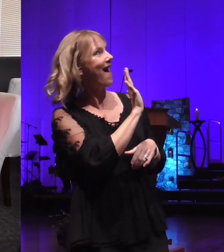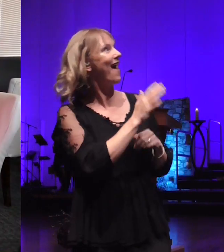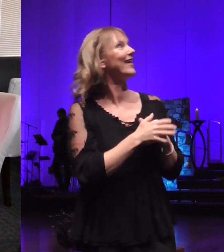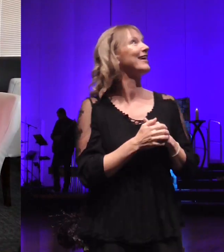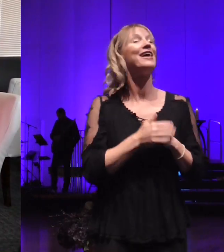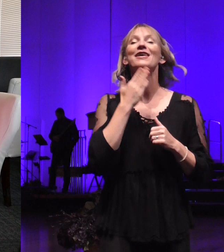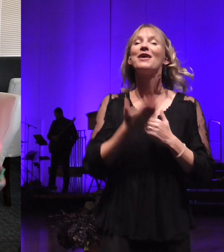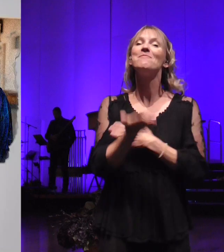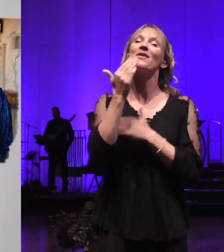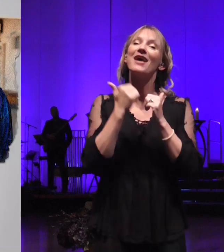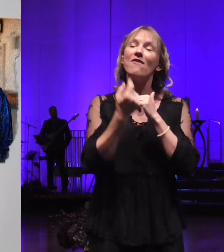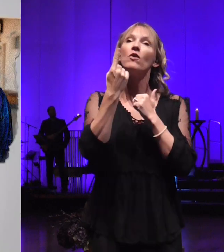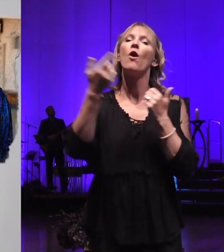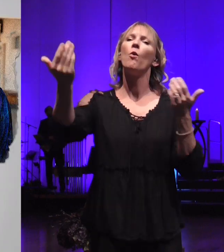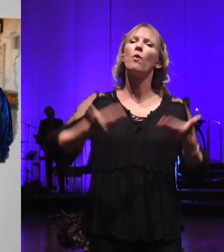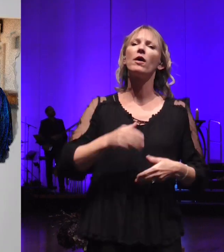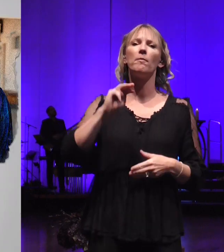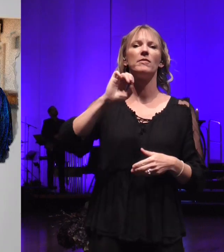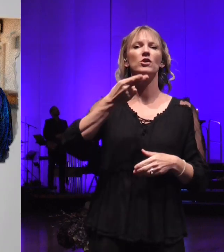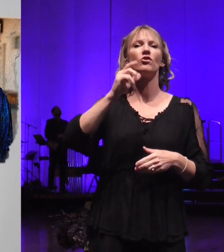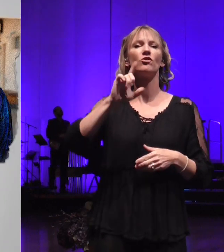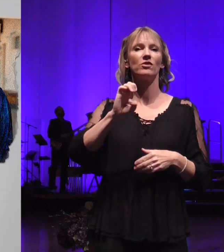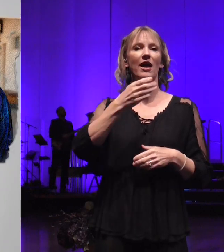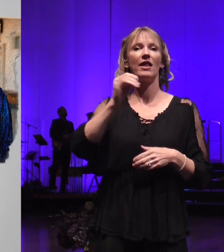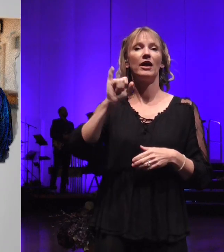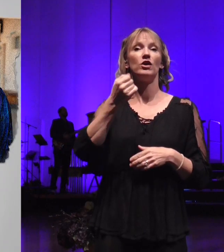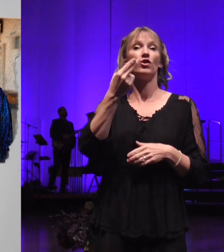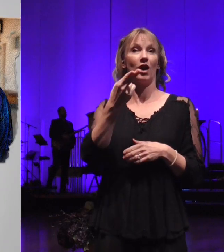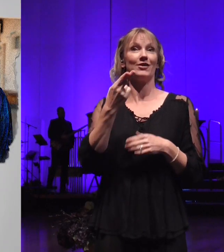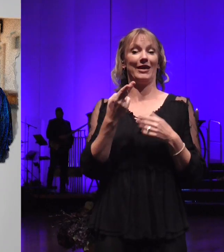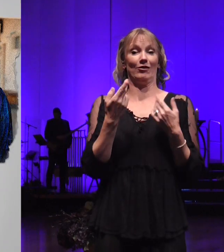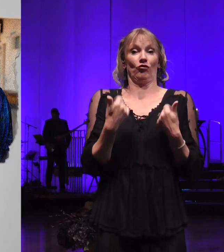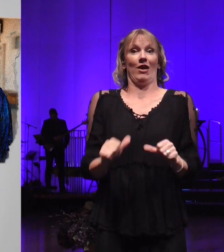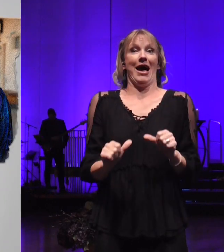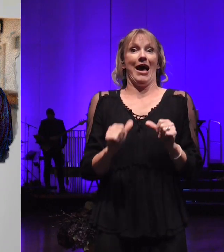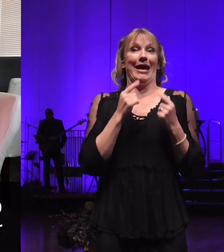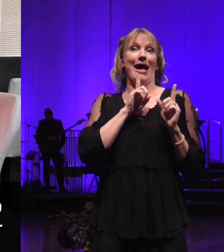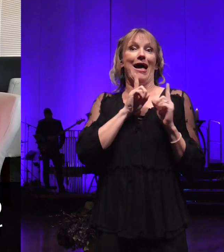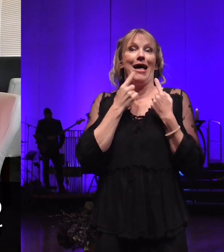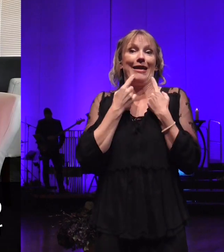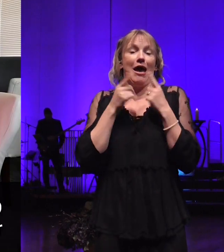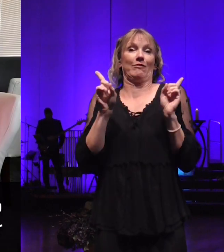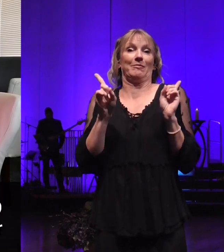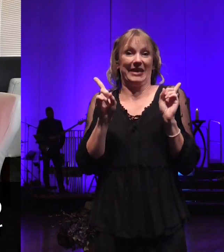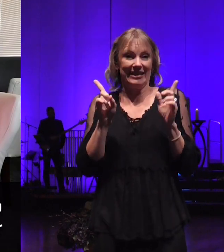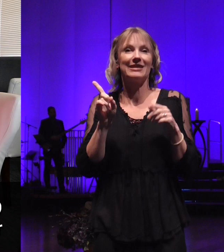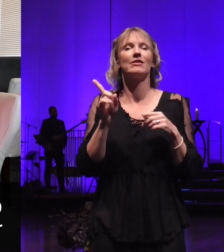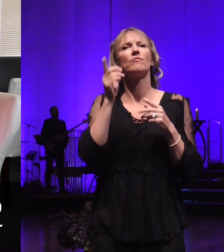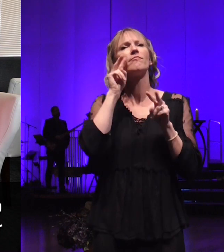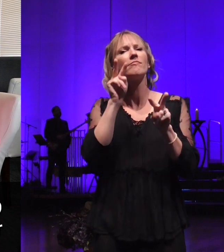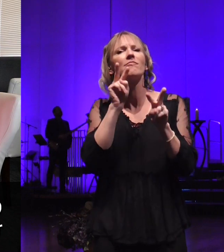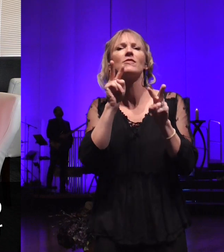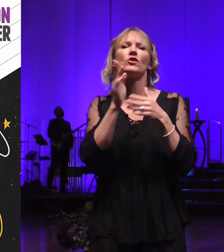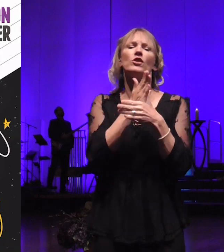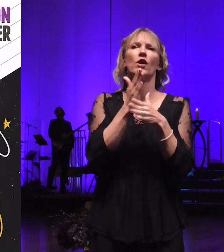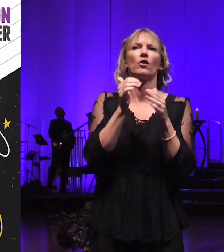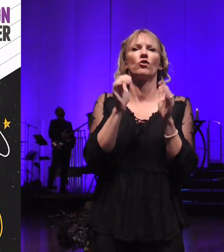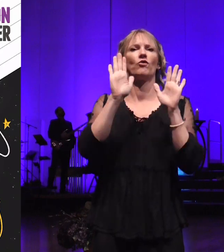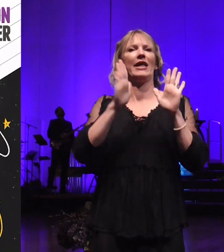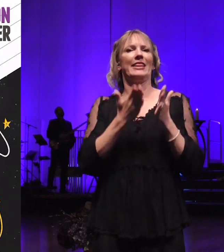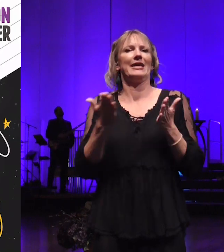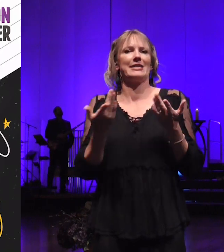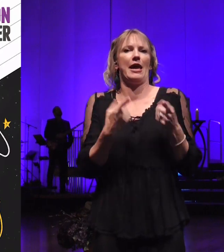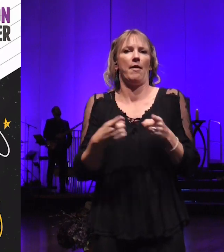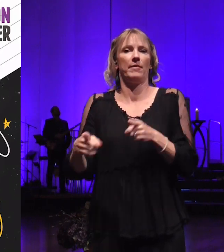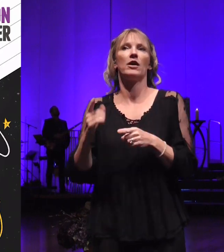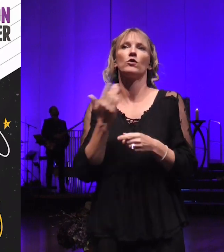morning, everybody. Welcome to Michelle and Josh make an attempt to do the announcements. We're looking forward to sharing with you all the great things happening here at Mile High Church, and our